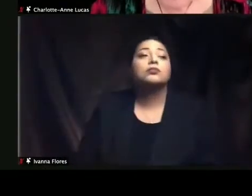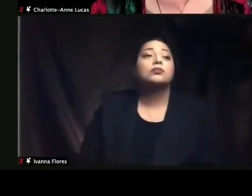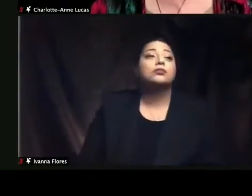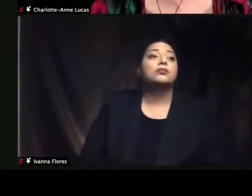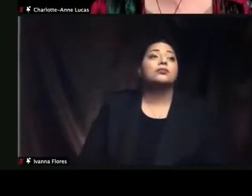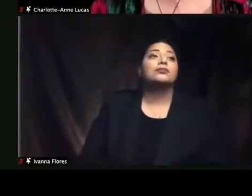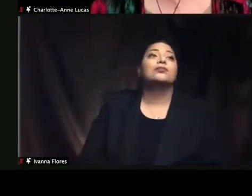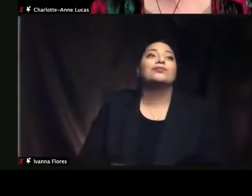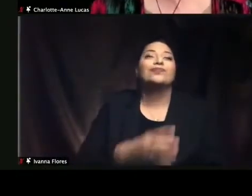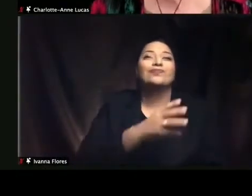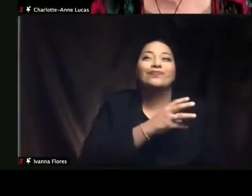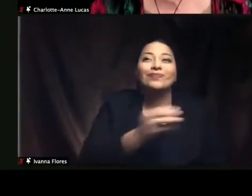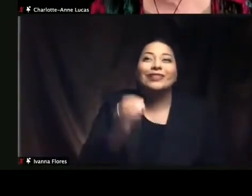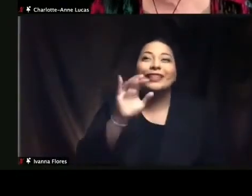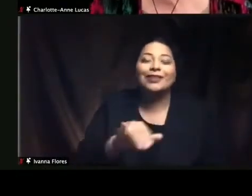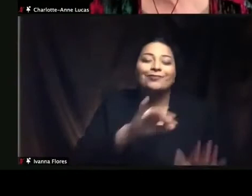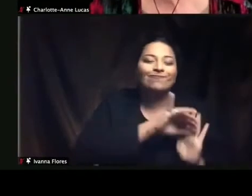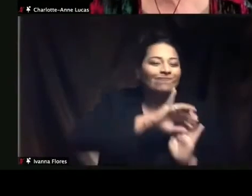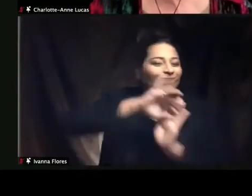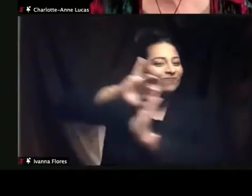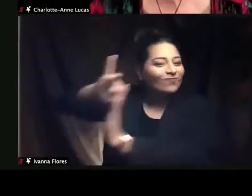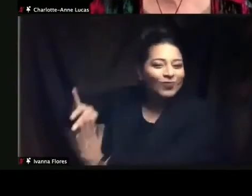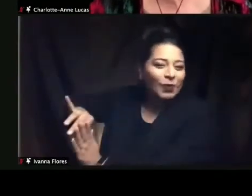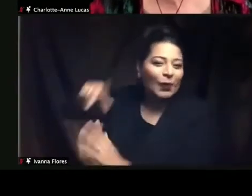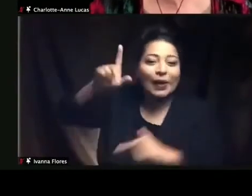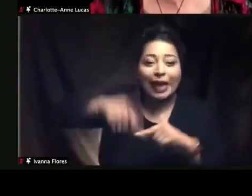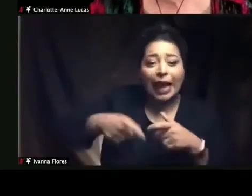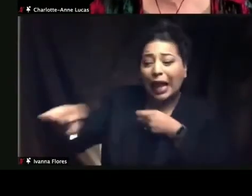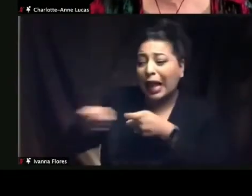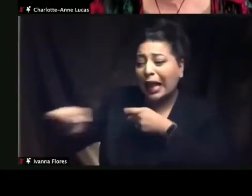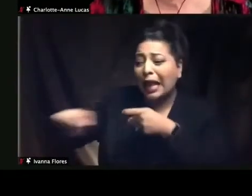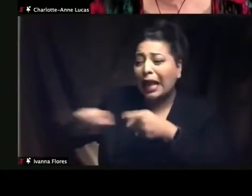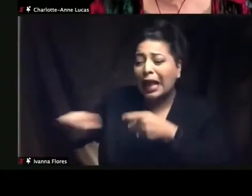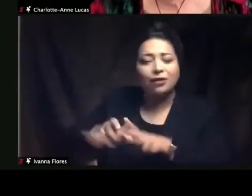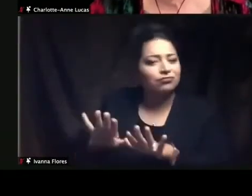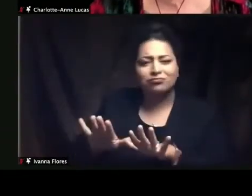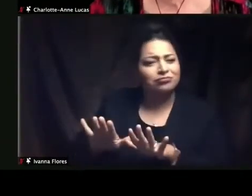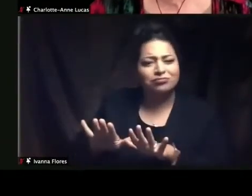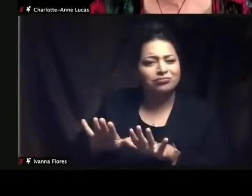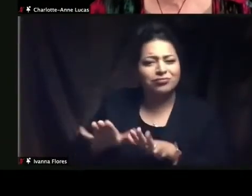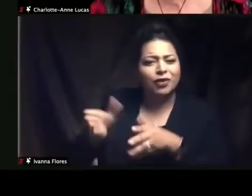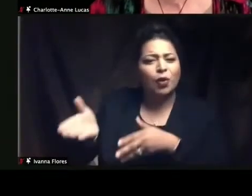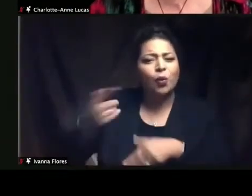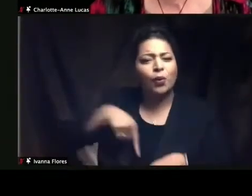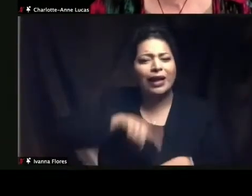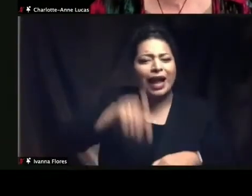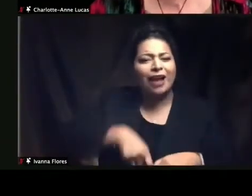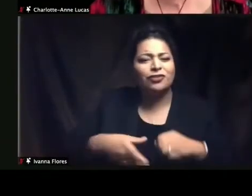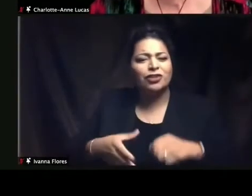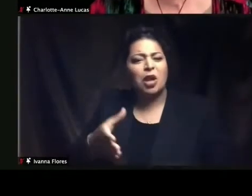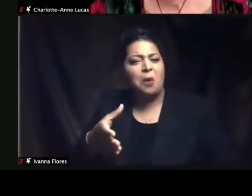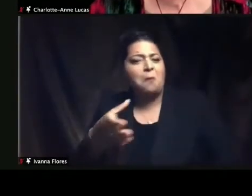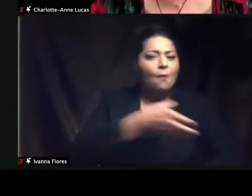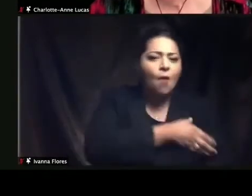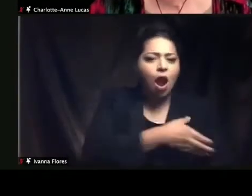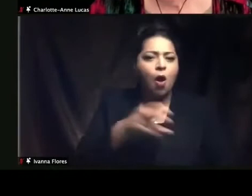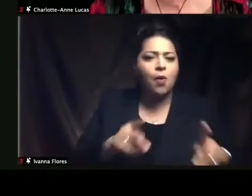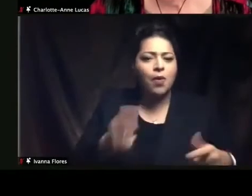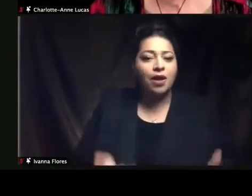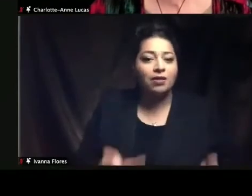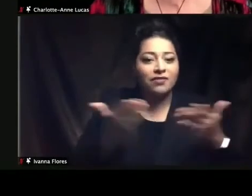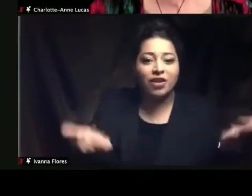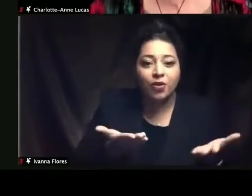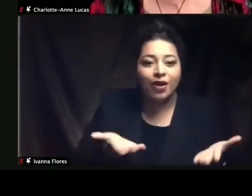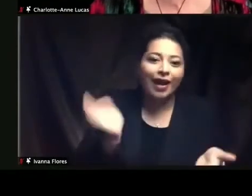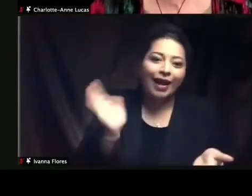a district office, we can't micromanage these things. So from a macro level, we have to empower people in the community.